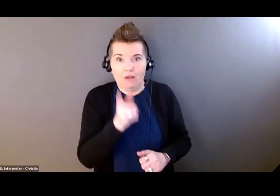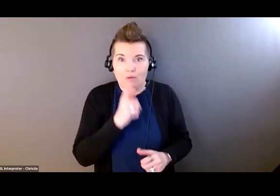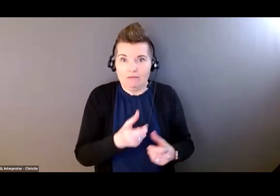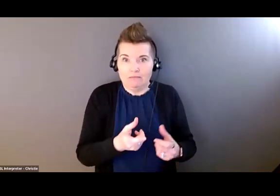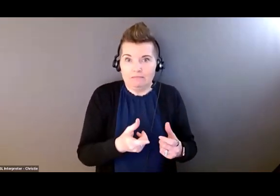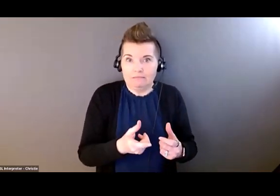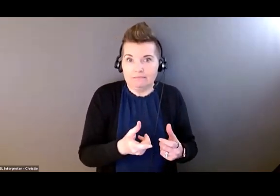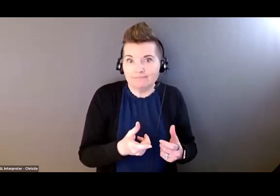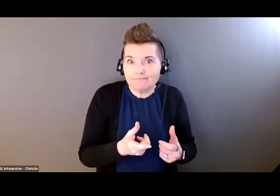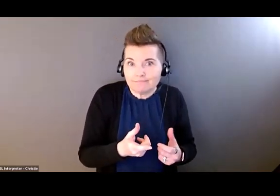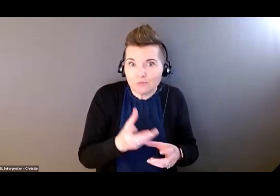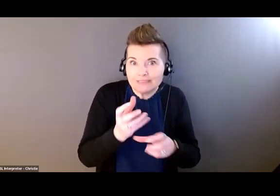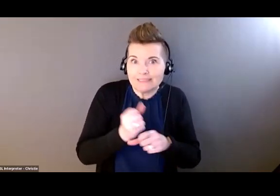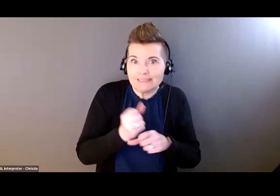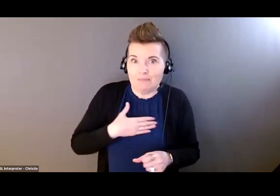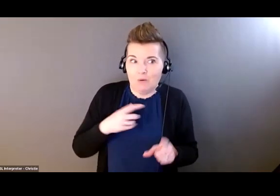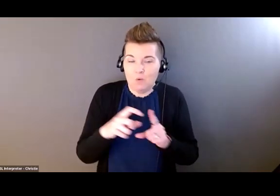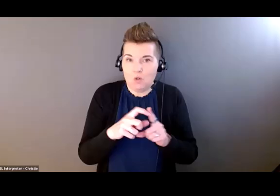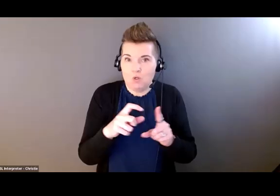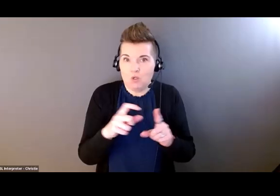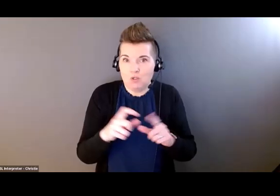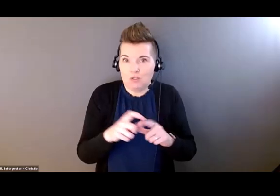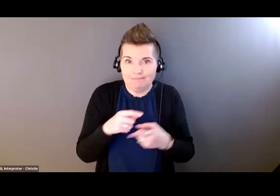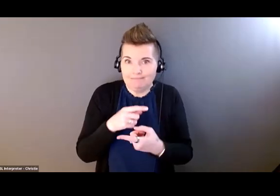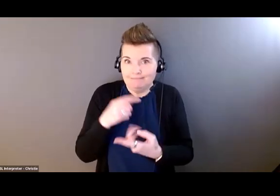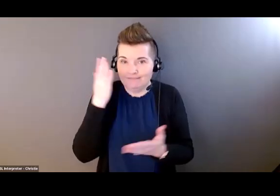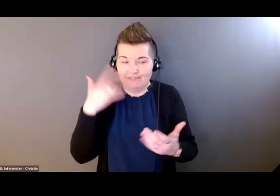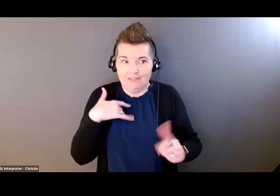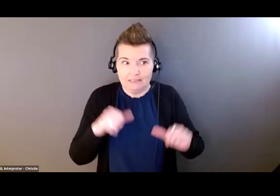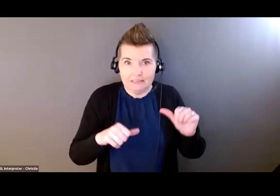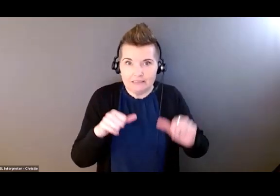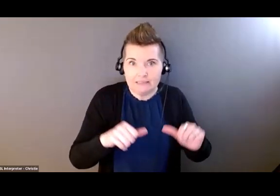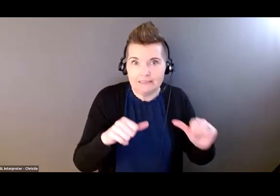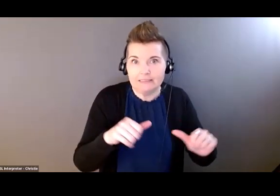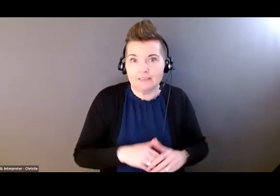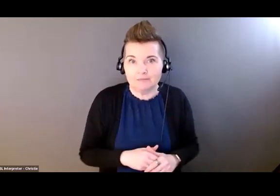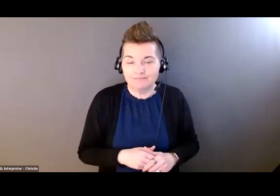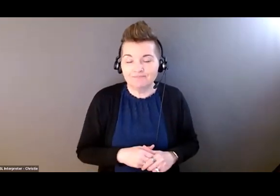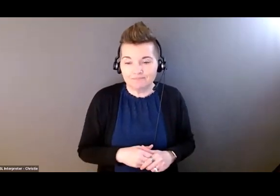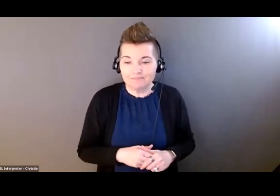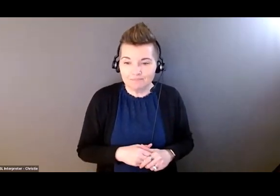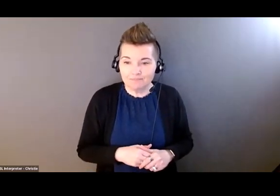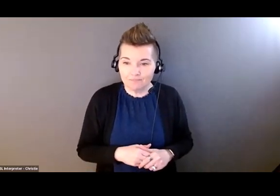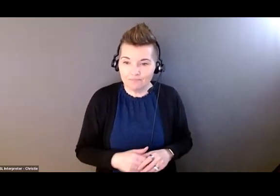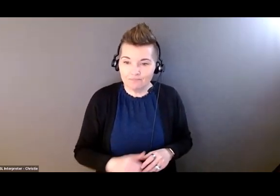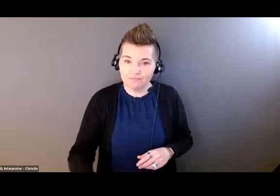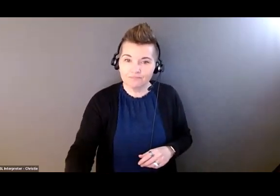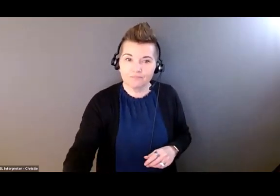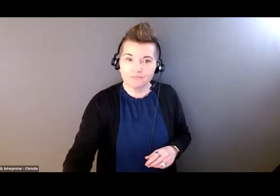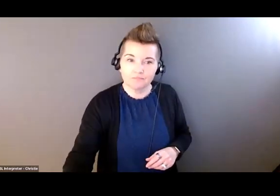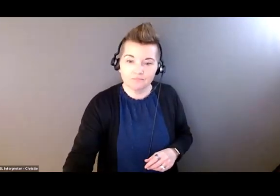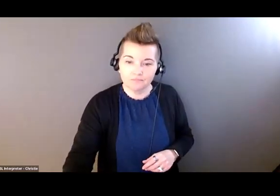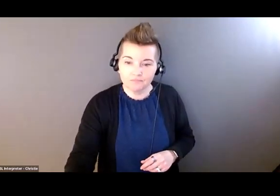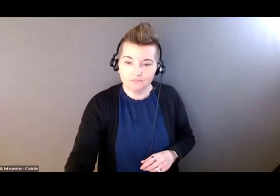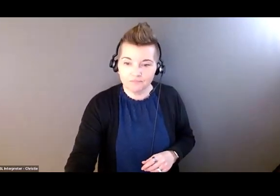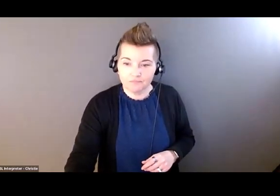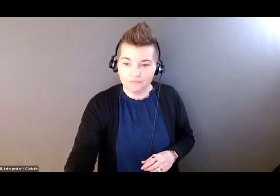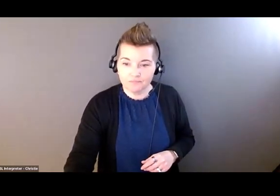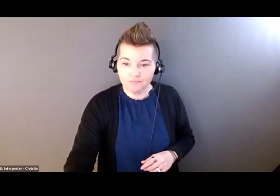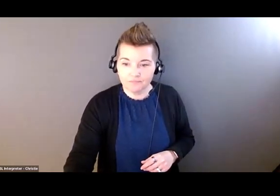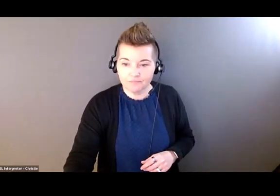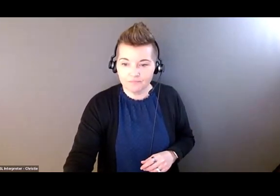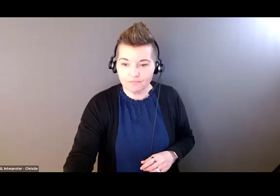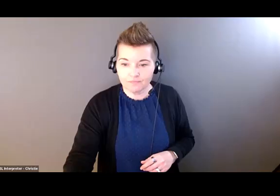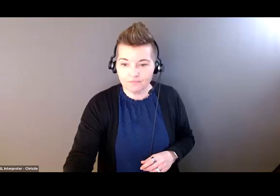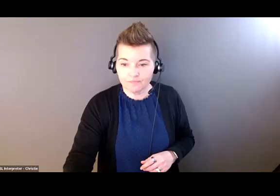myself first, and truly understanding the lens in which I was looking at my experiences through, and what I was bringing